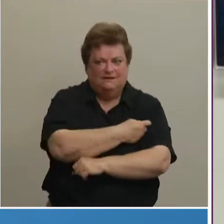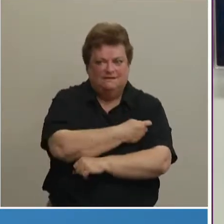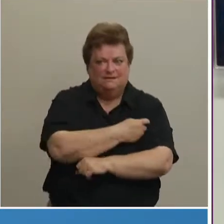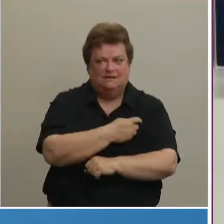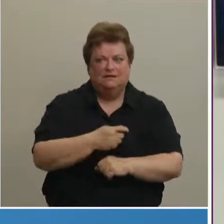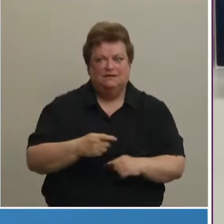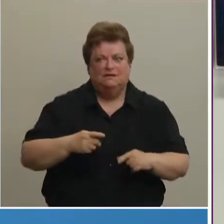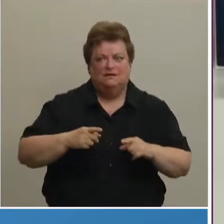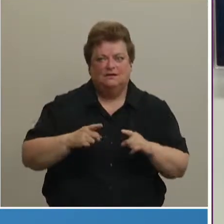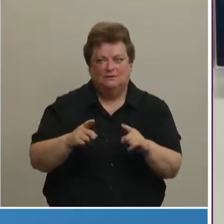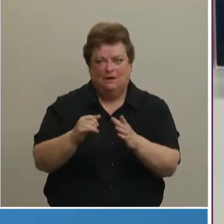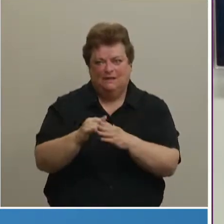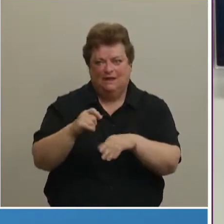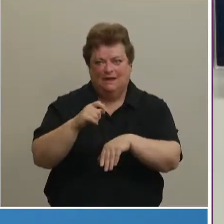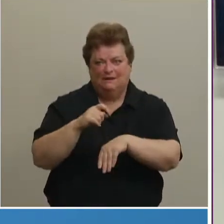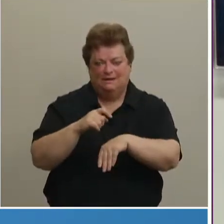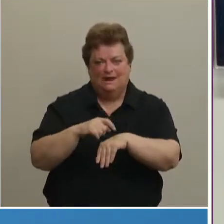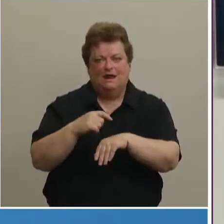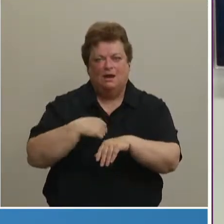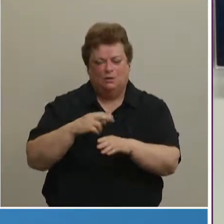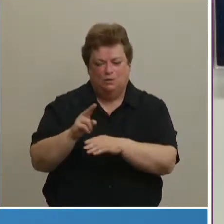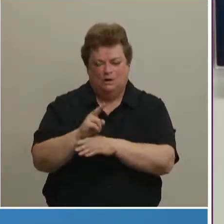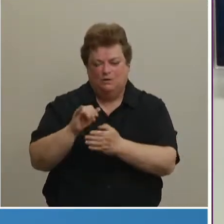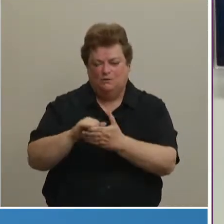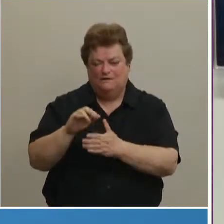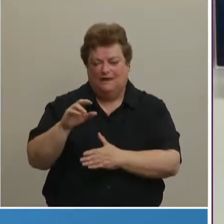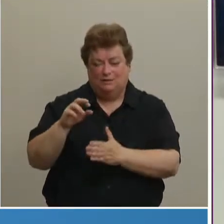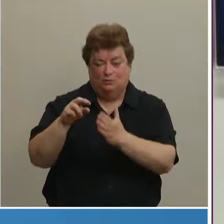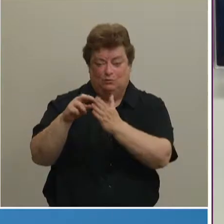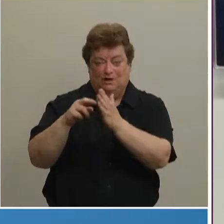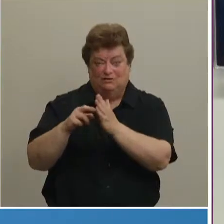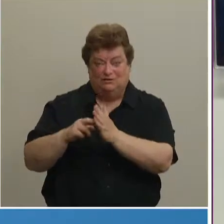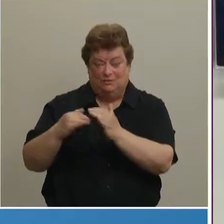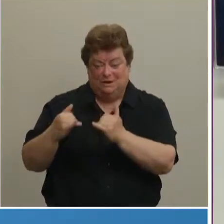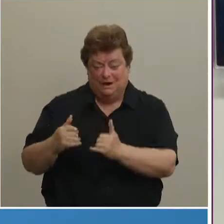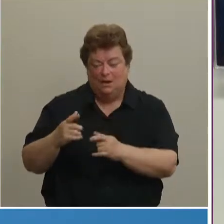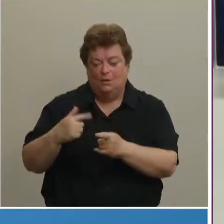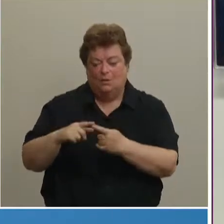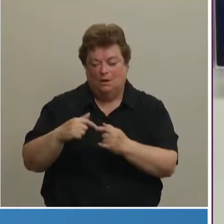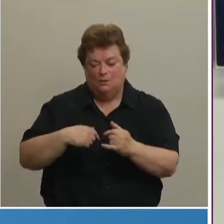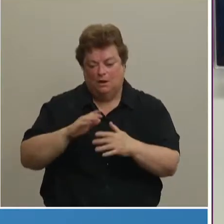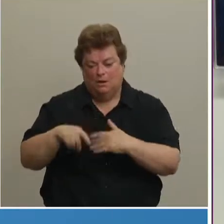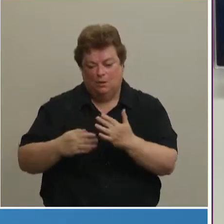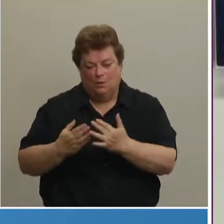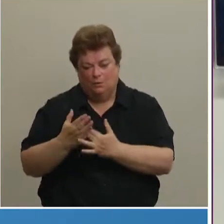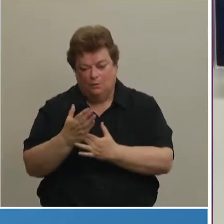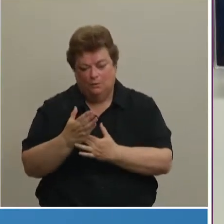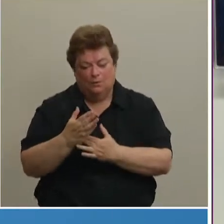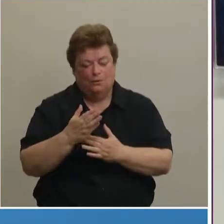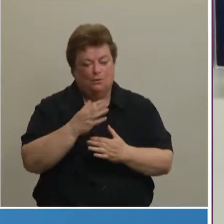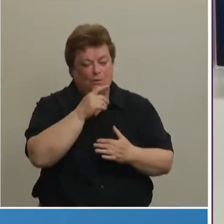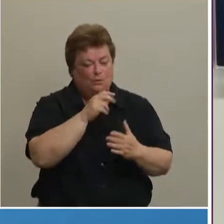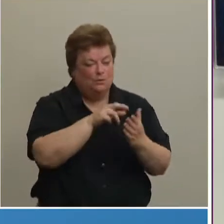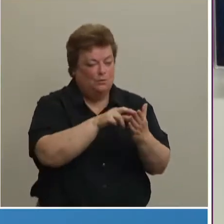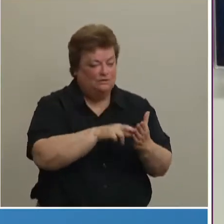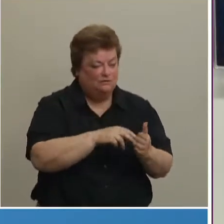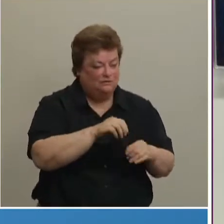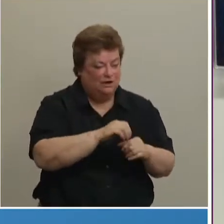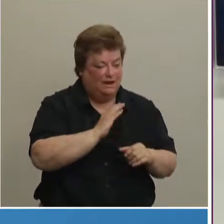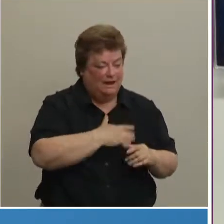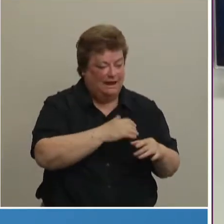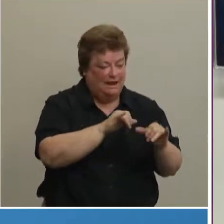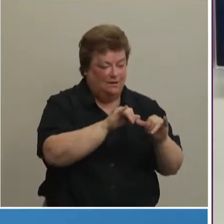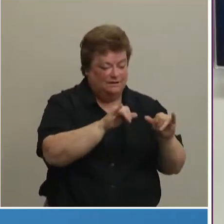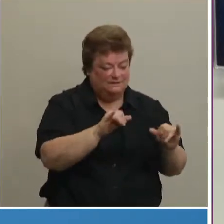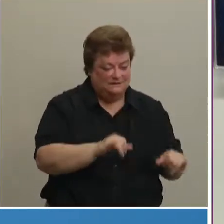and the date. And we use that registry even now as we're going through who's registered in our system when we're